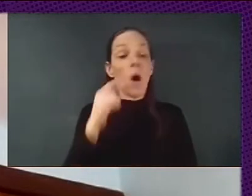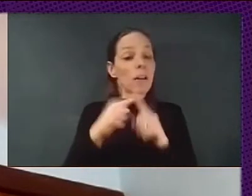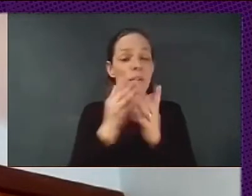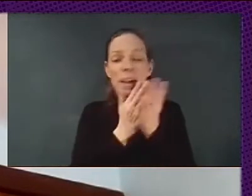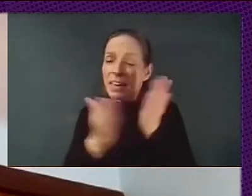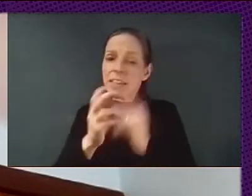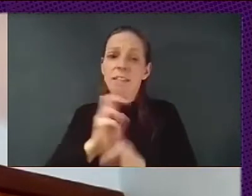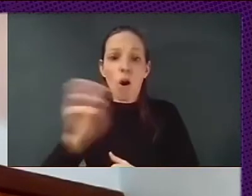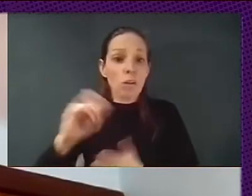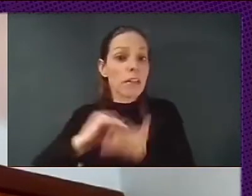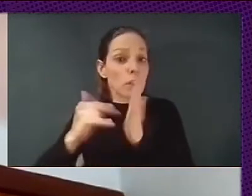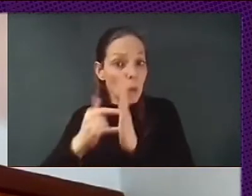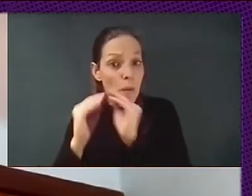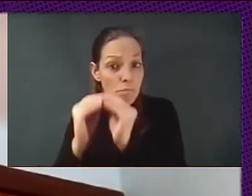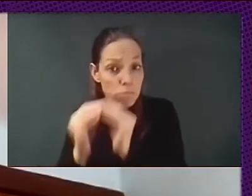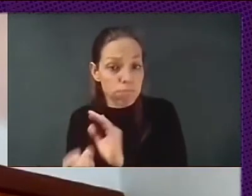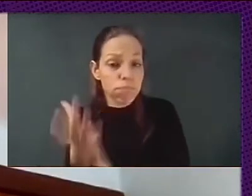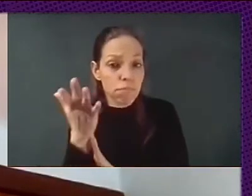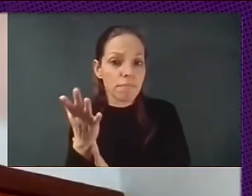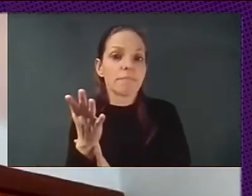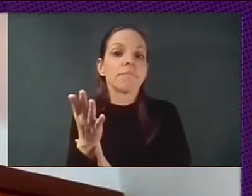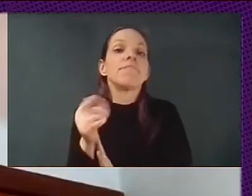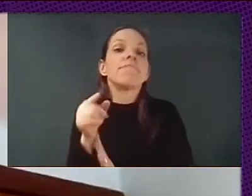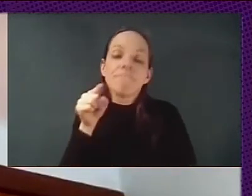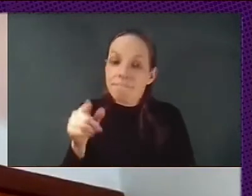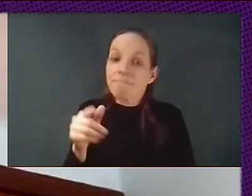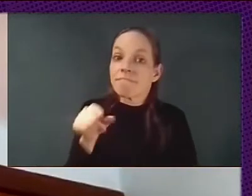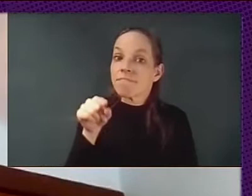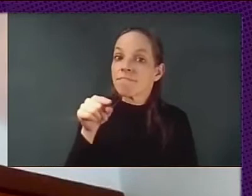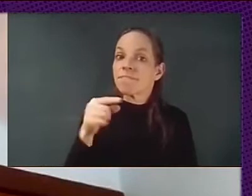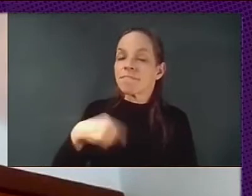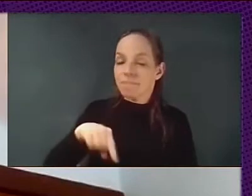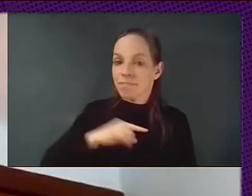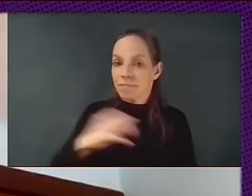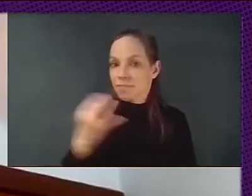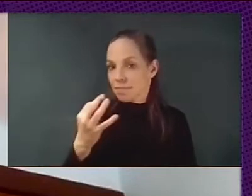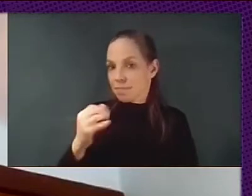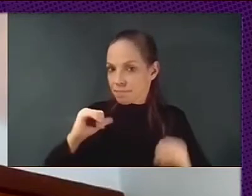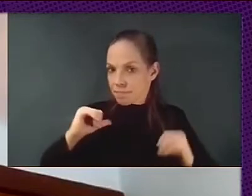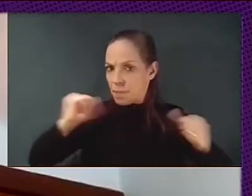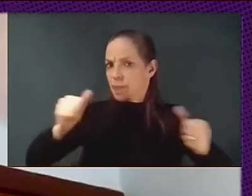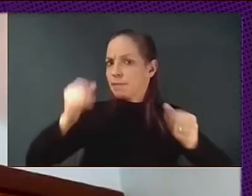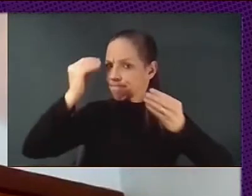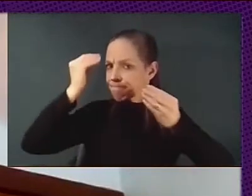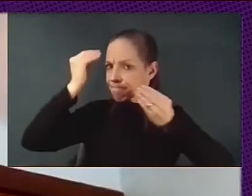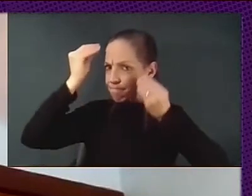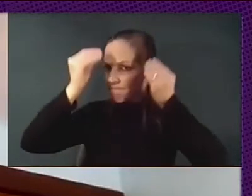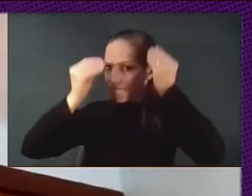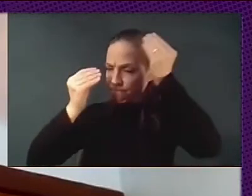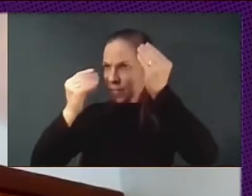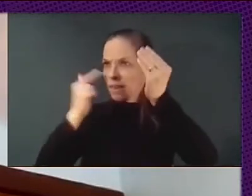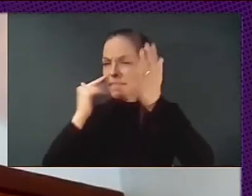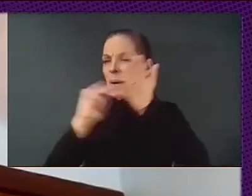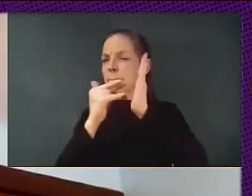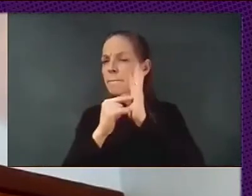that we have to start looking into. And in terms of creating concrete plans, other things we can do